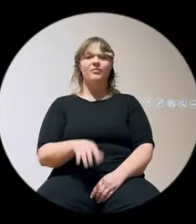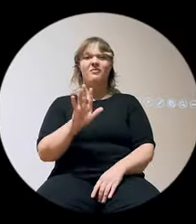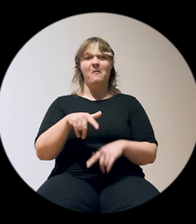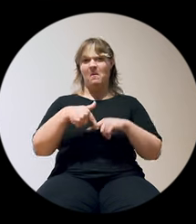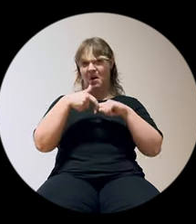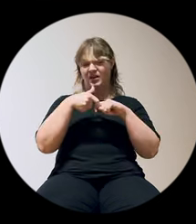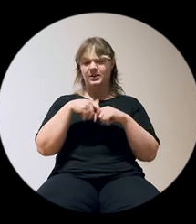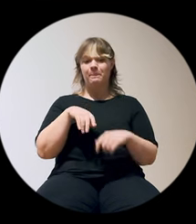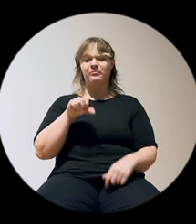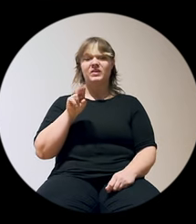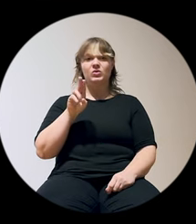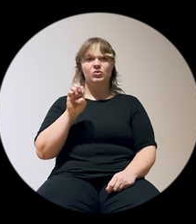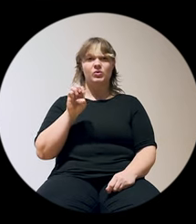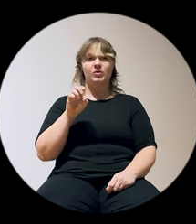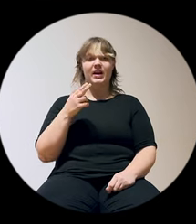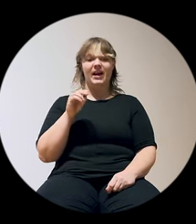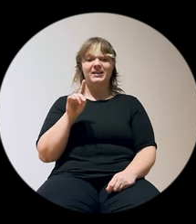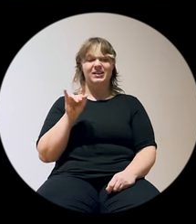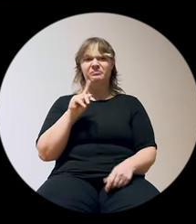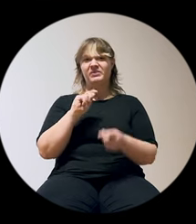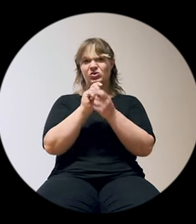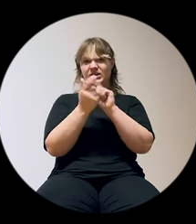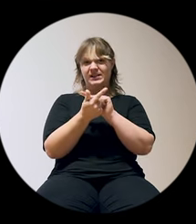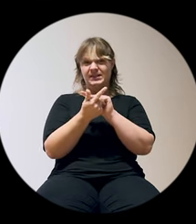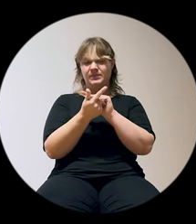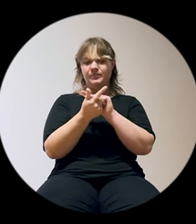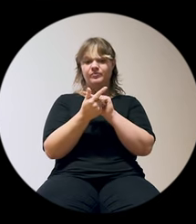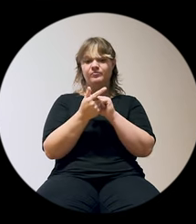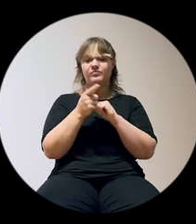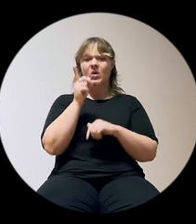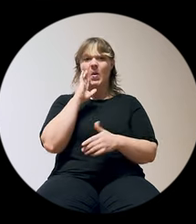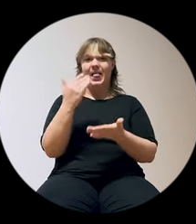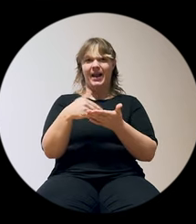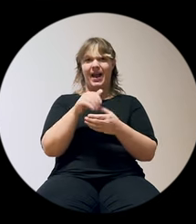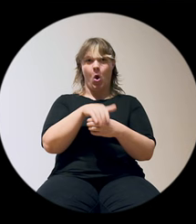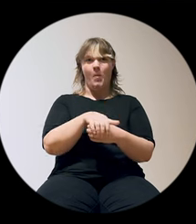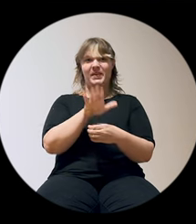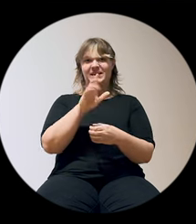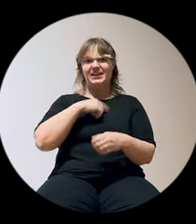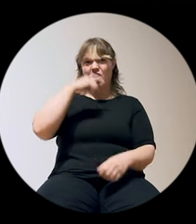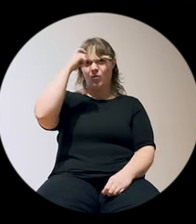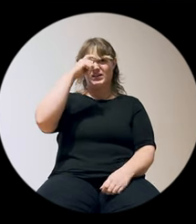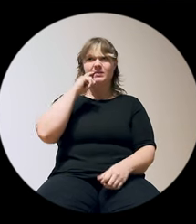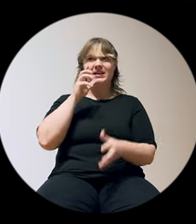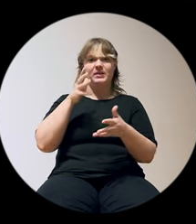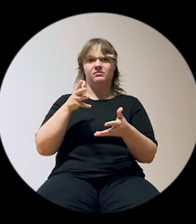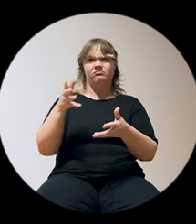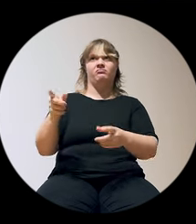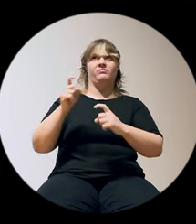That there. Suhedi Shugak Tutan translates to, "We'll again open this container of wisdom that's been left in our care."